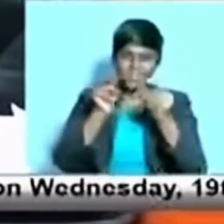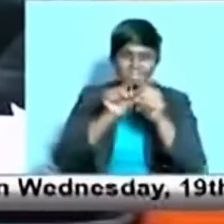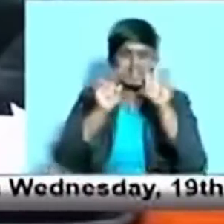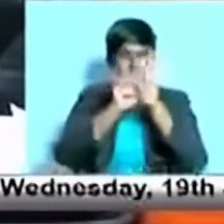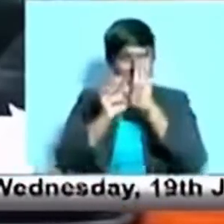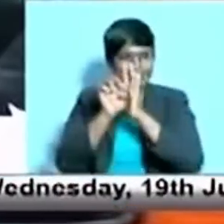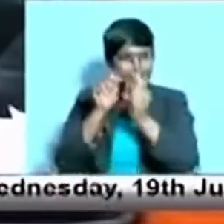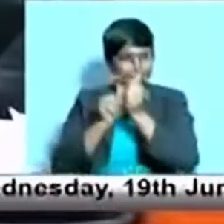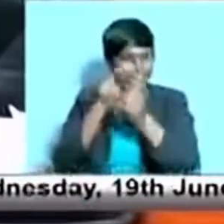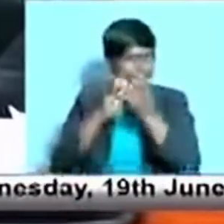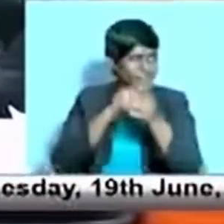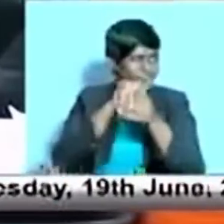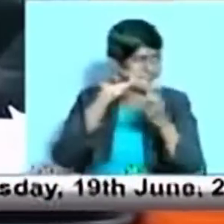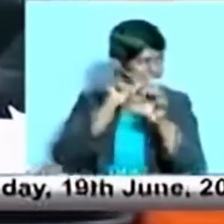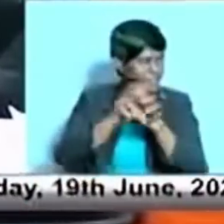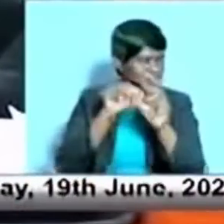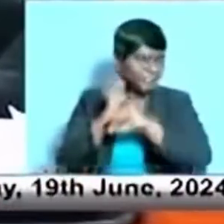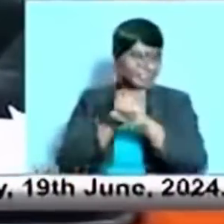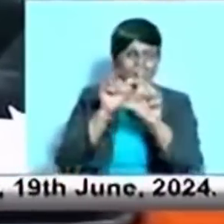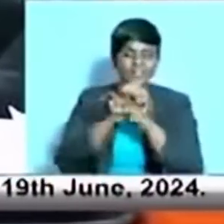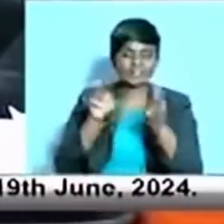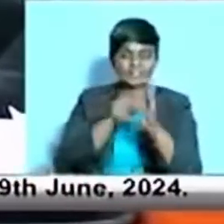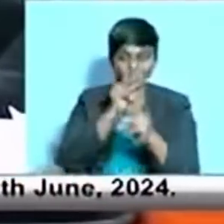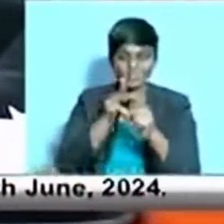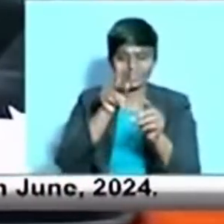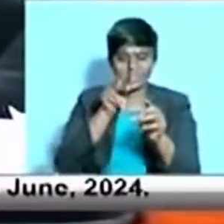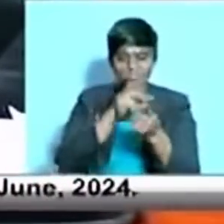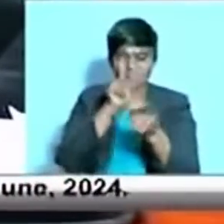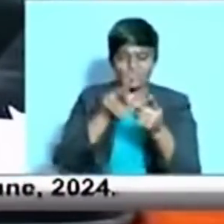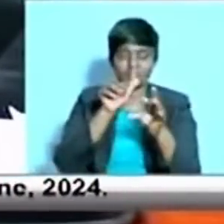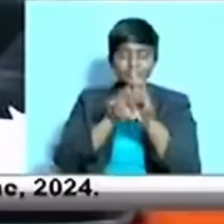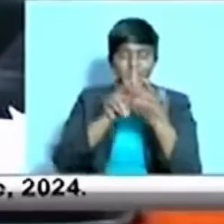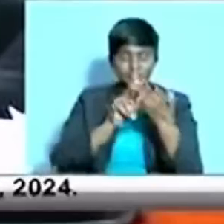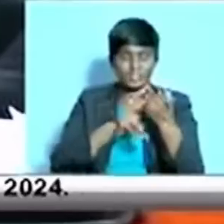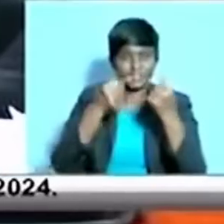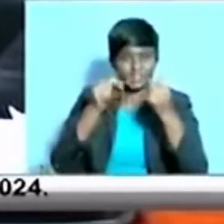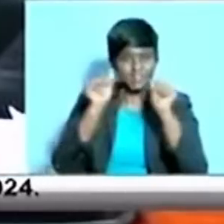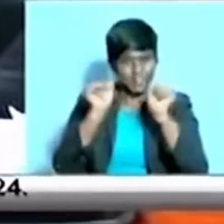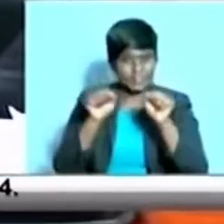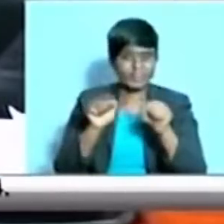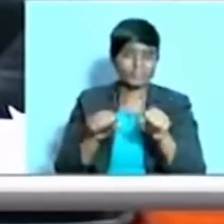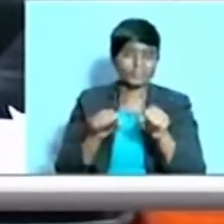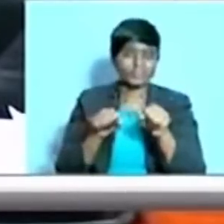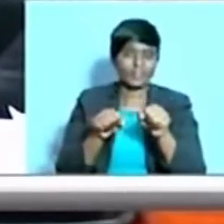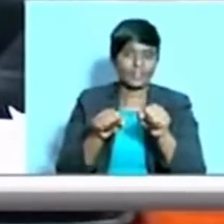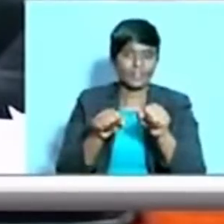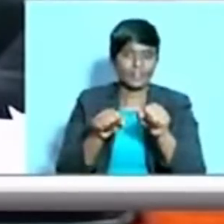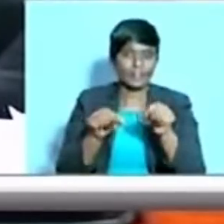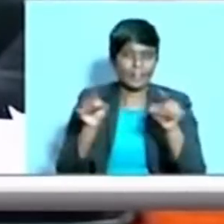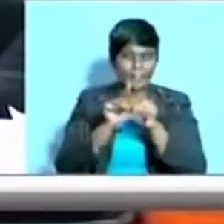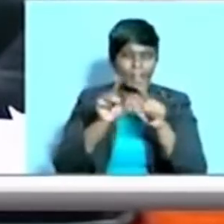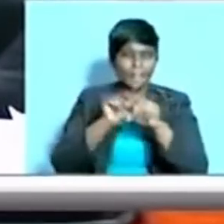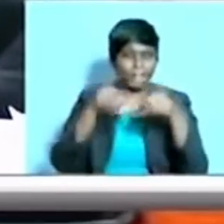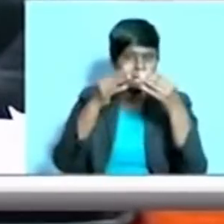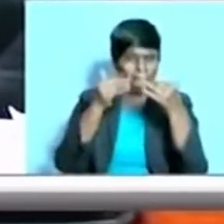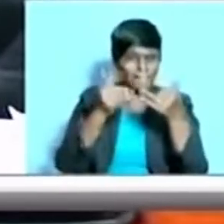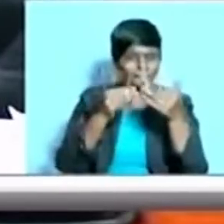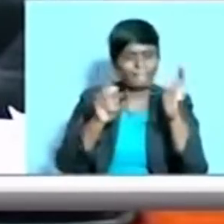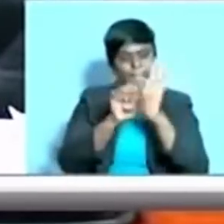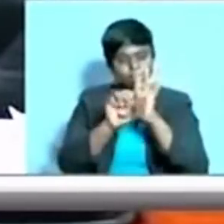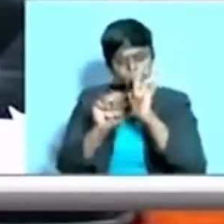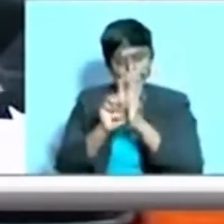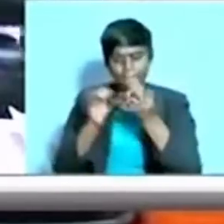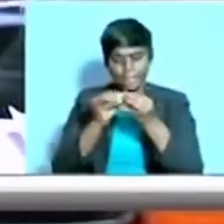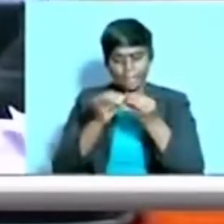examples which are not connected to the report. So try as much as possible to give